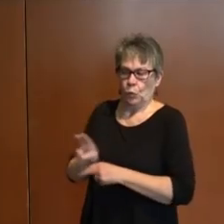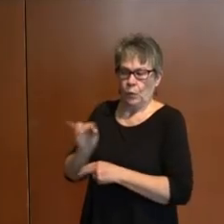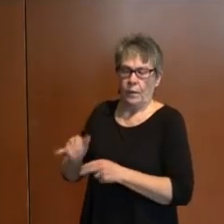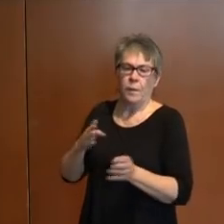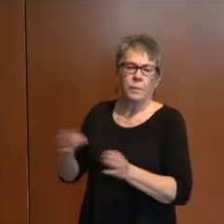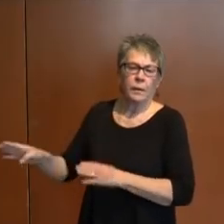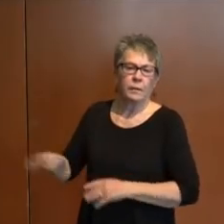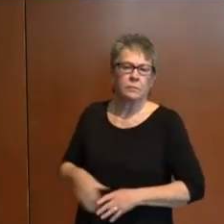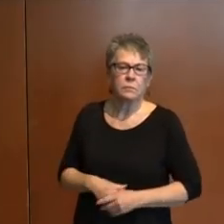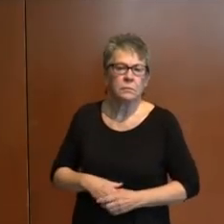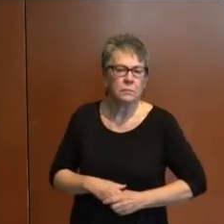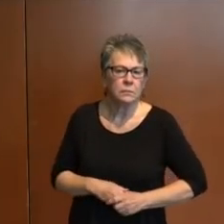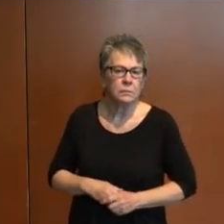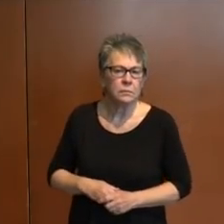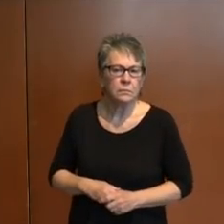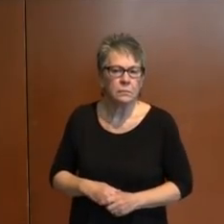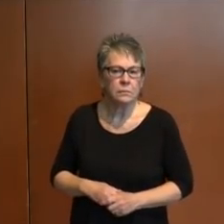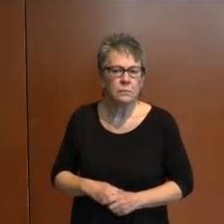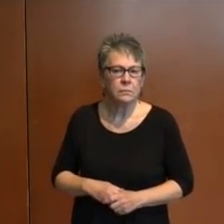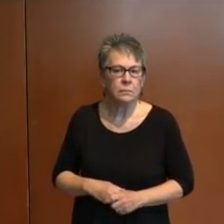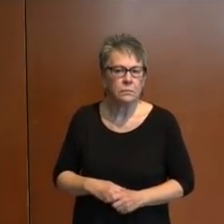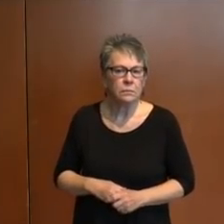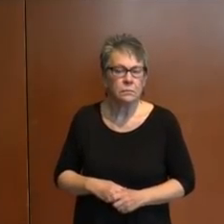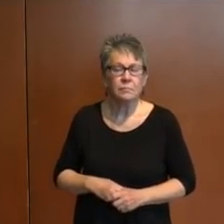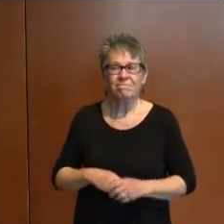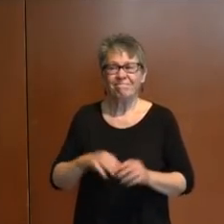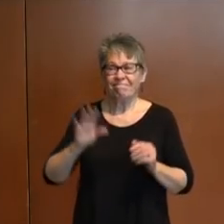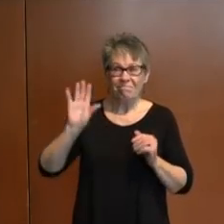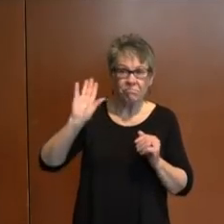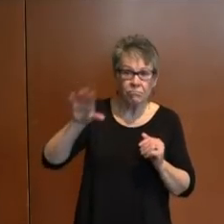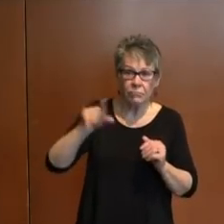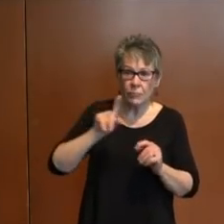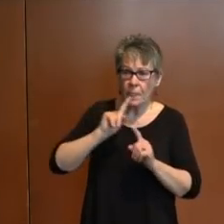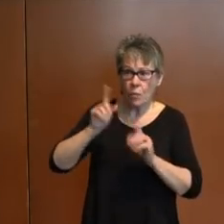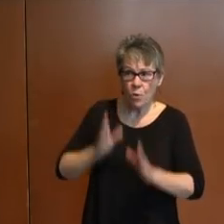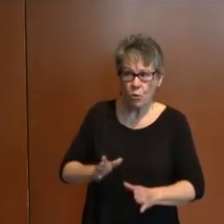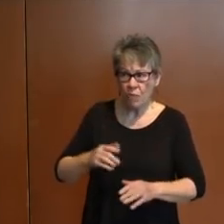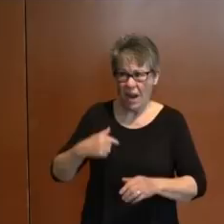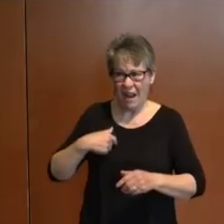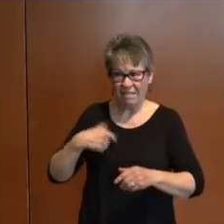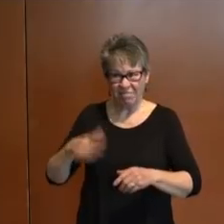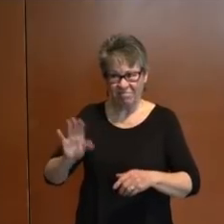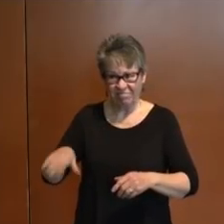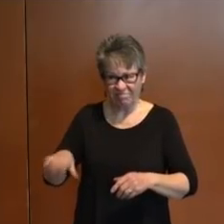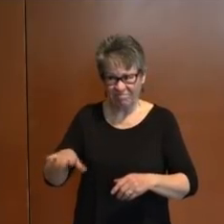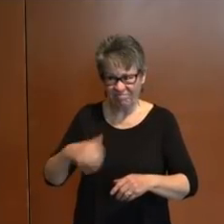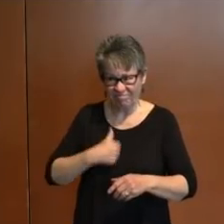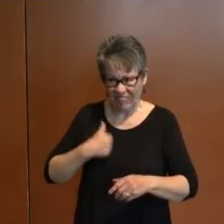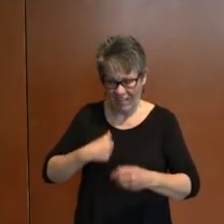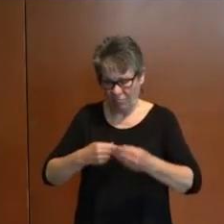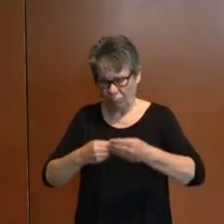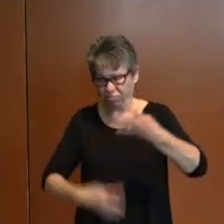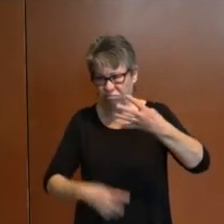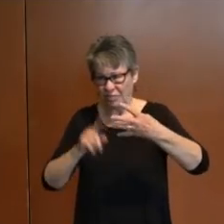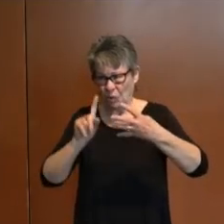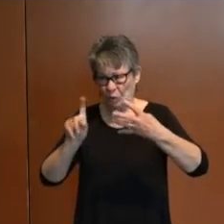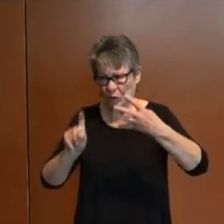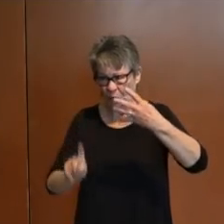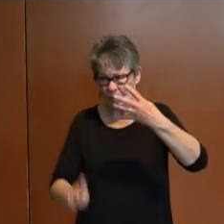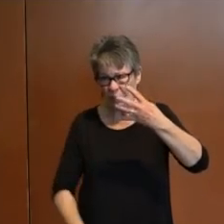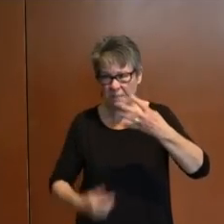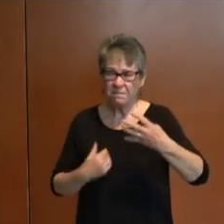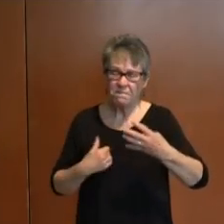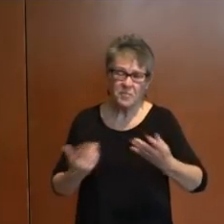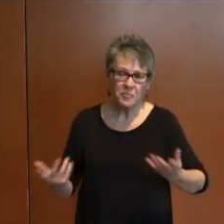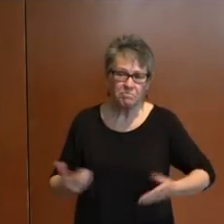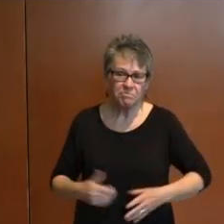questions. But first, I want to ask, we've been told by election officials that if a decision on whether or not